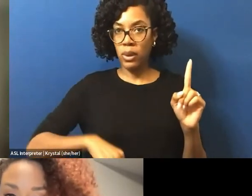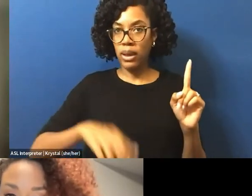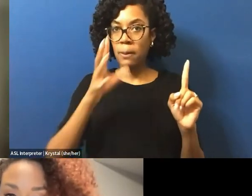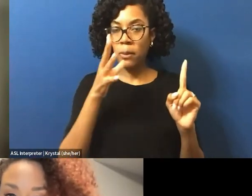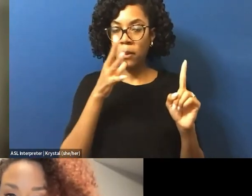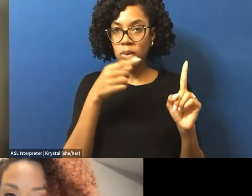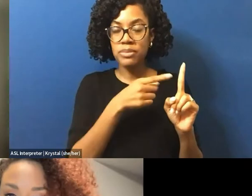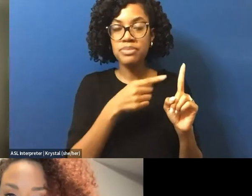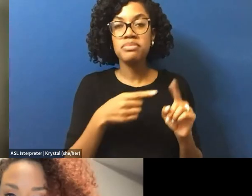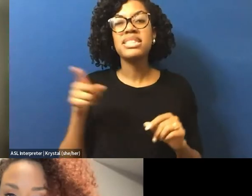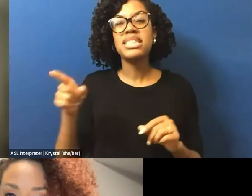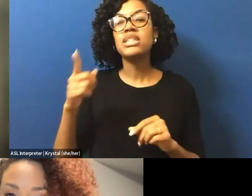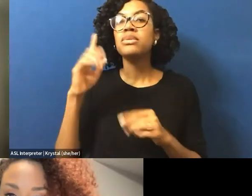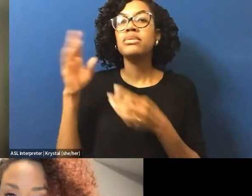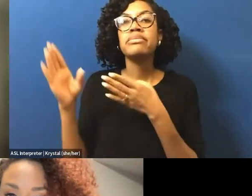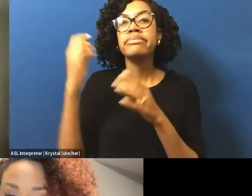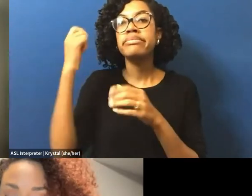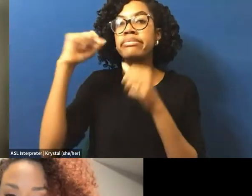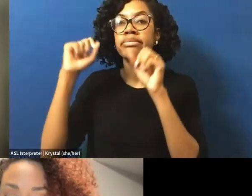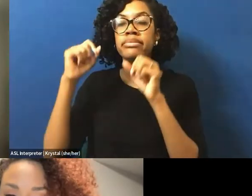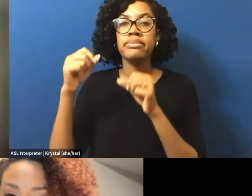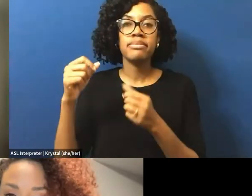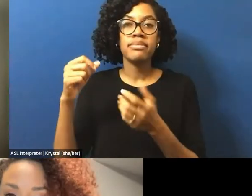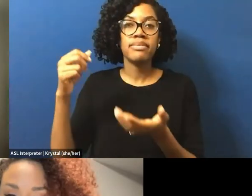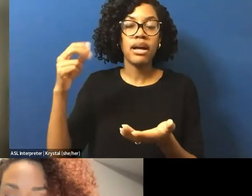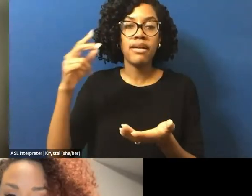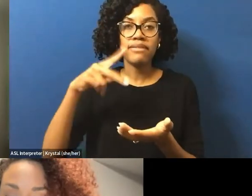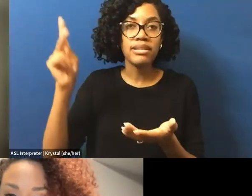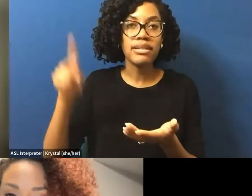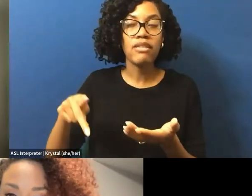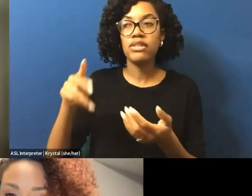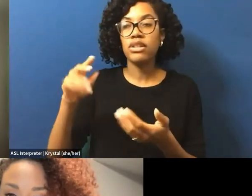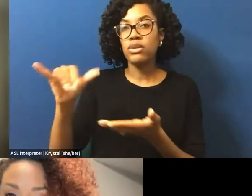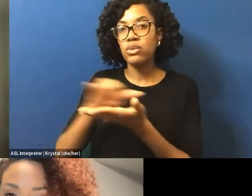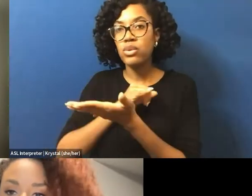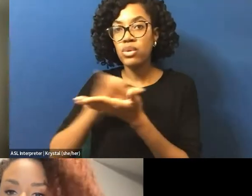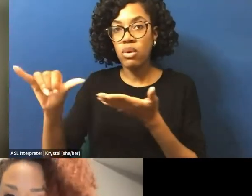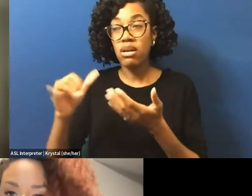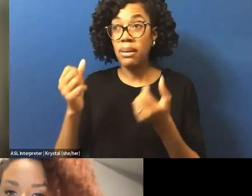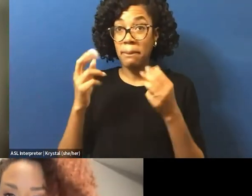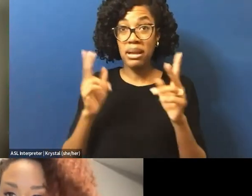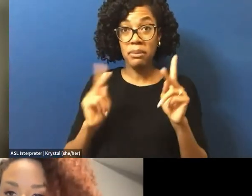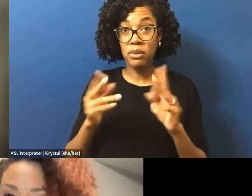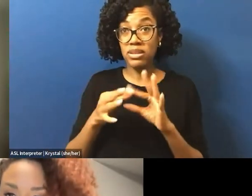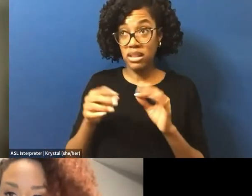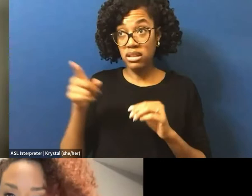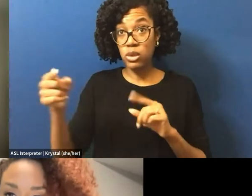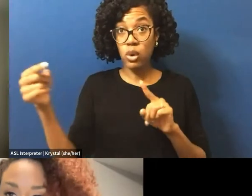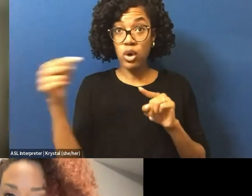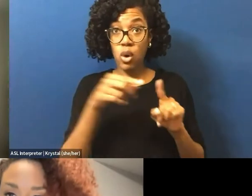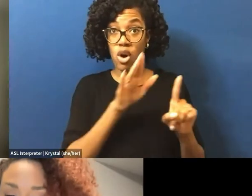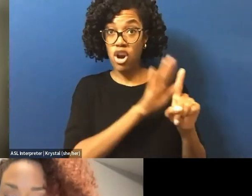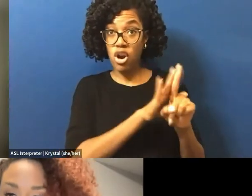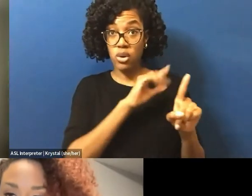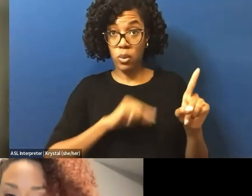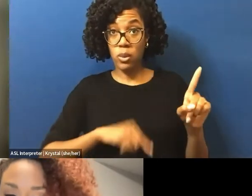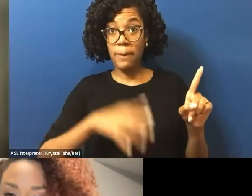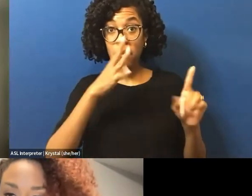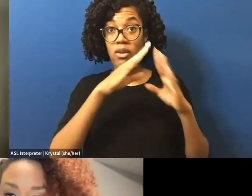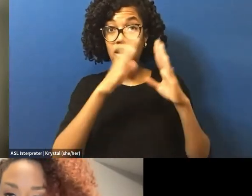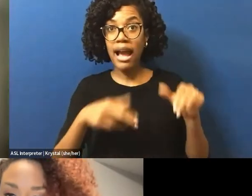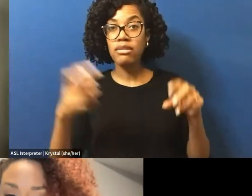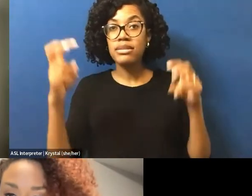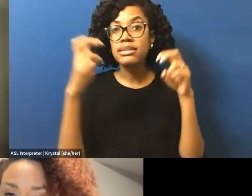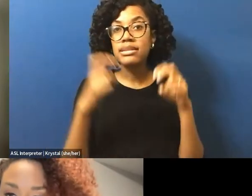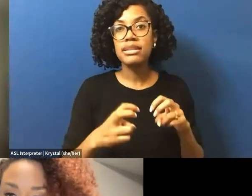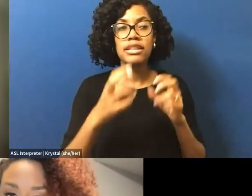and New York. And I've talked to many people who would come say he would come by her house and learn about the organizing of the early 20th